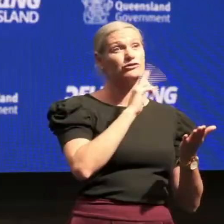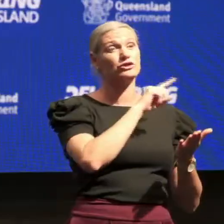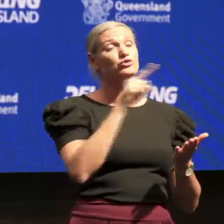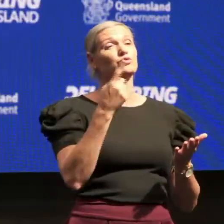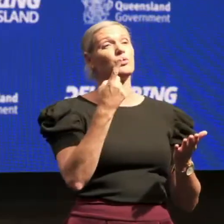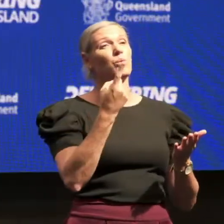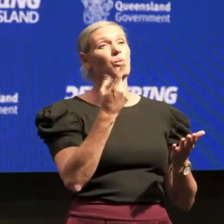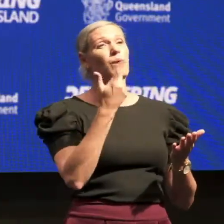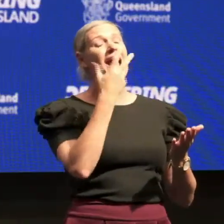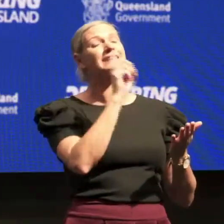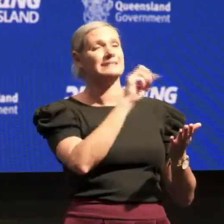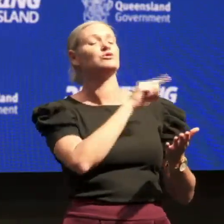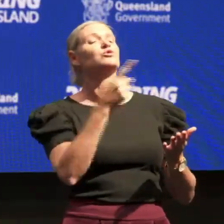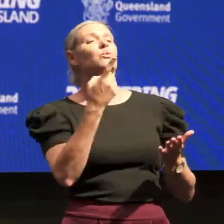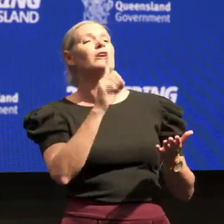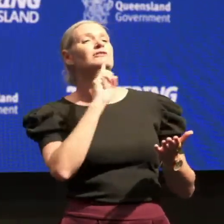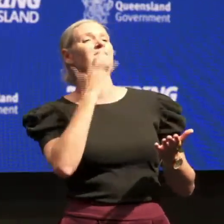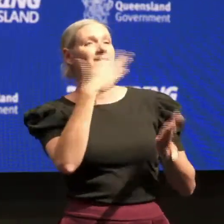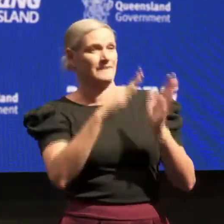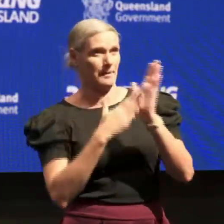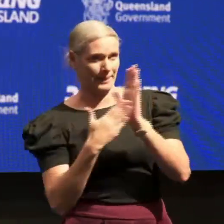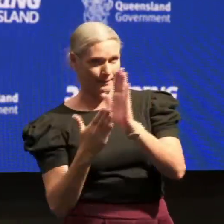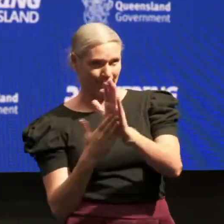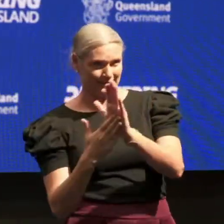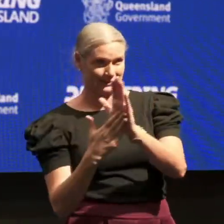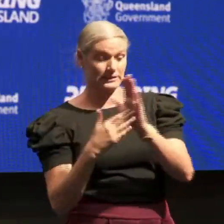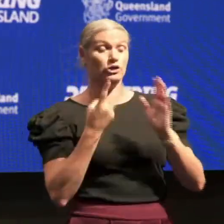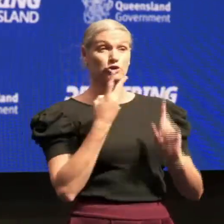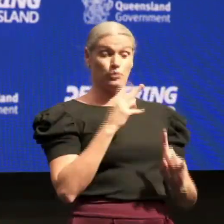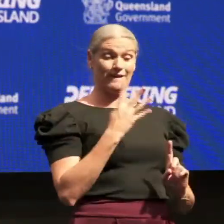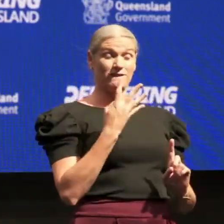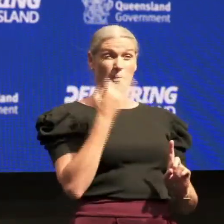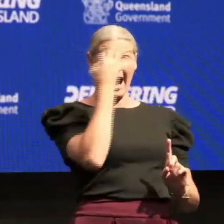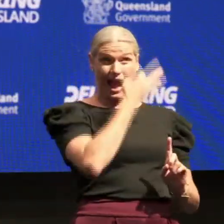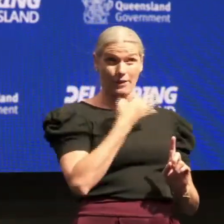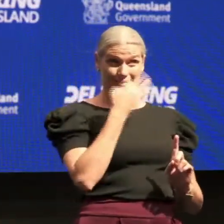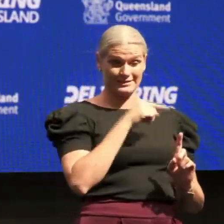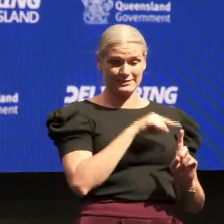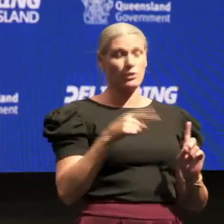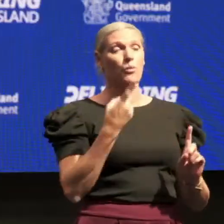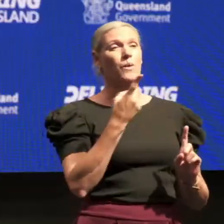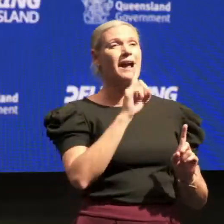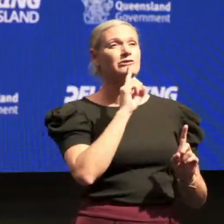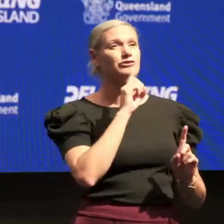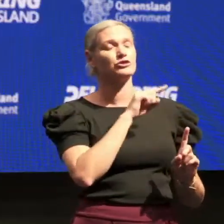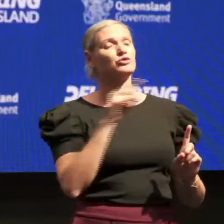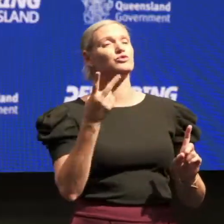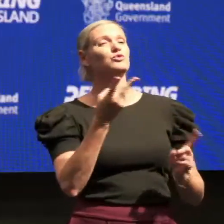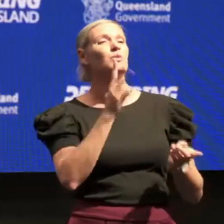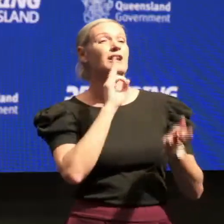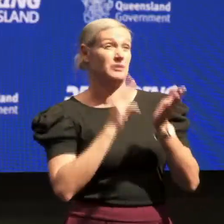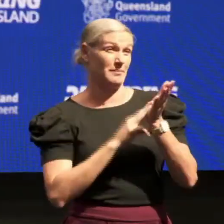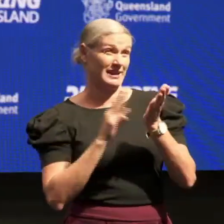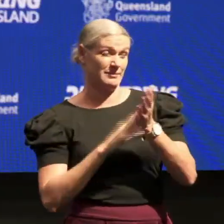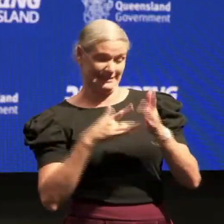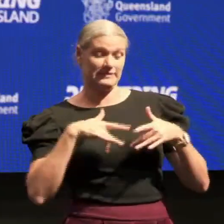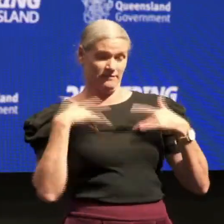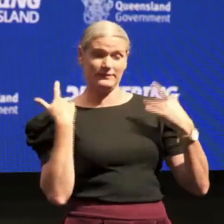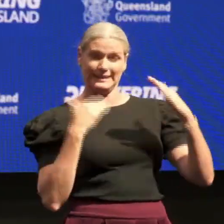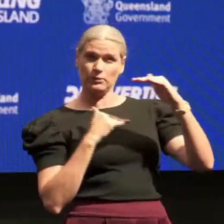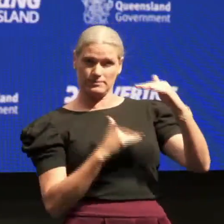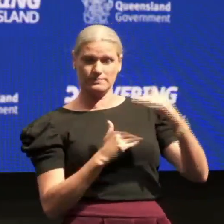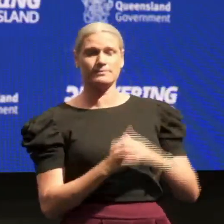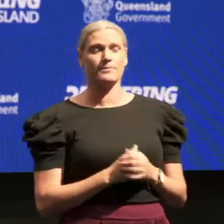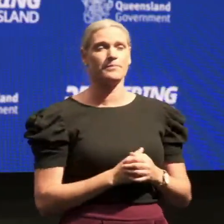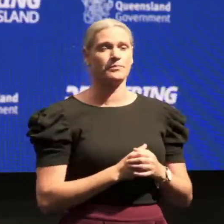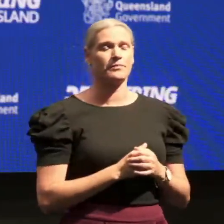to 150 millimetres, with 24-hourly totals 100 to 250 millimetres,